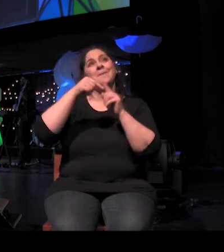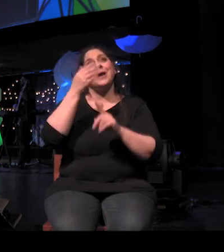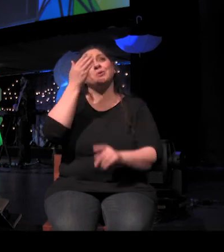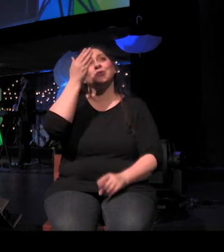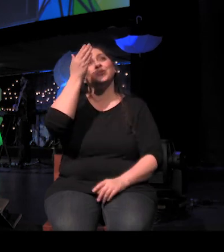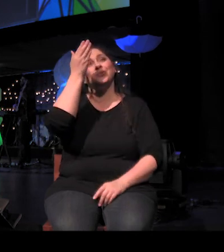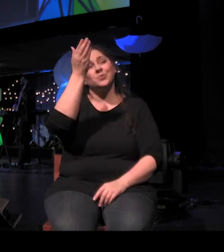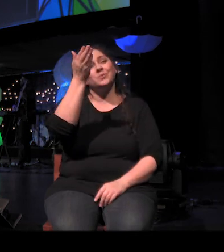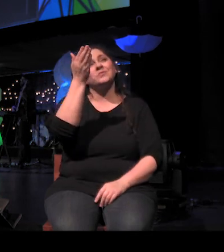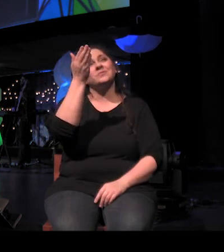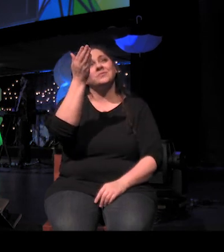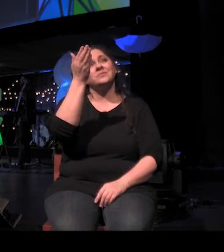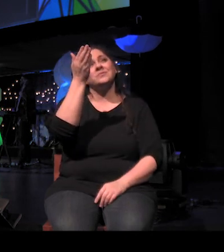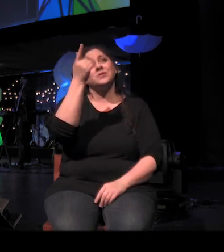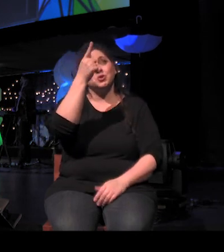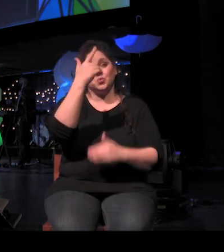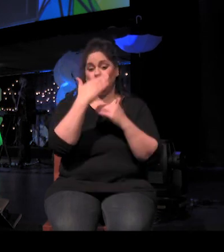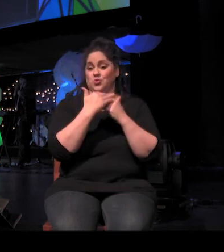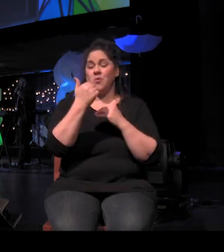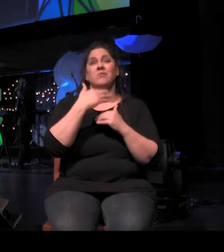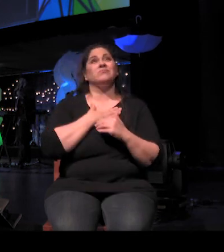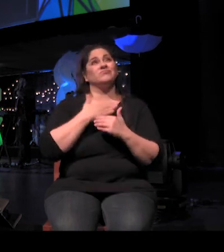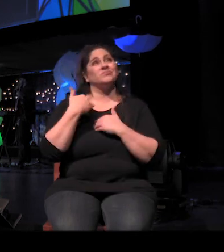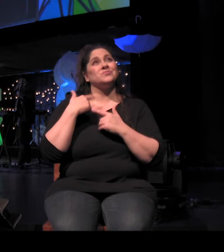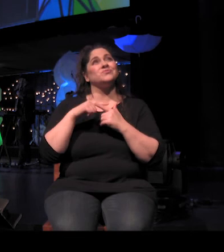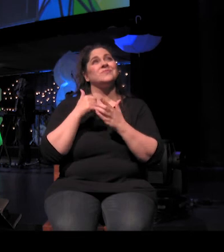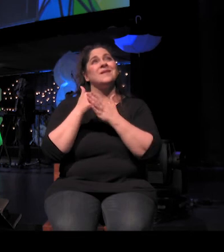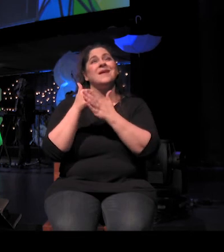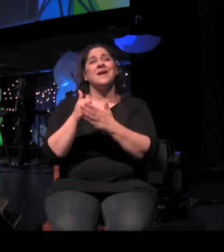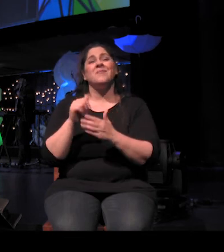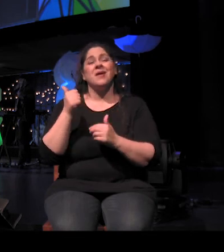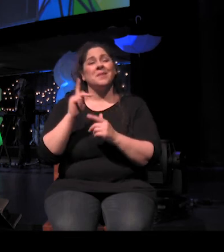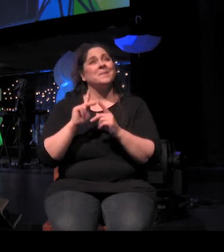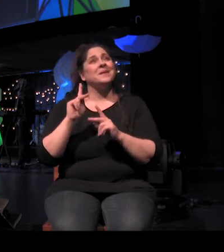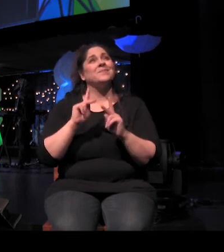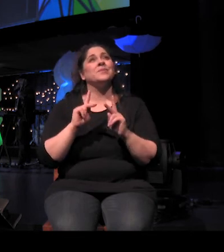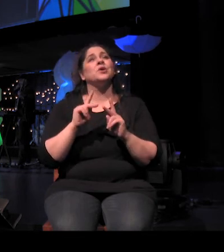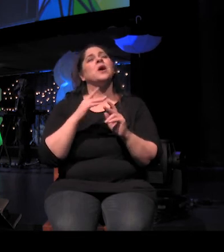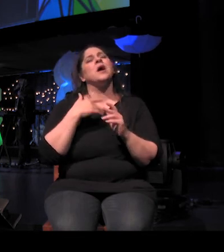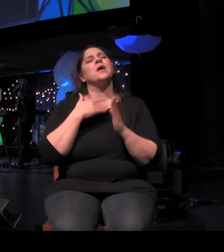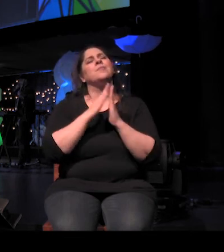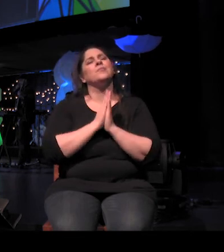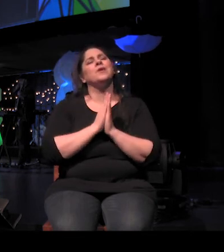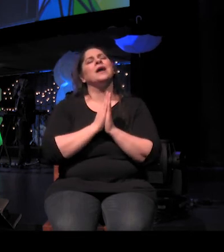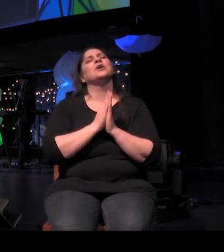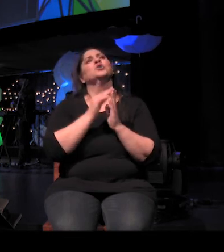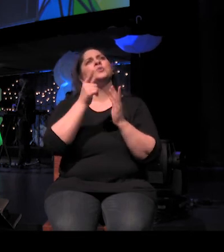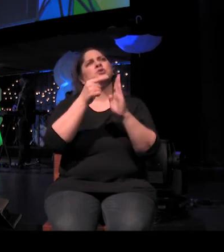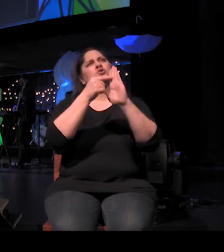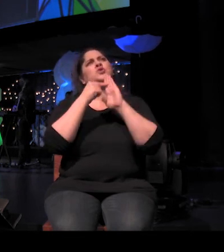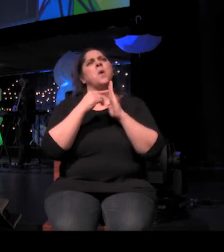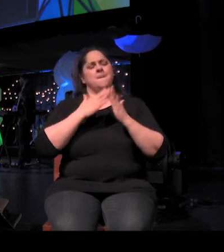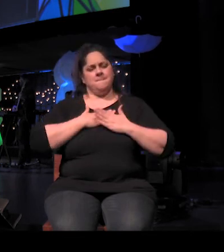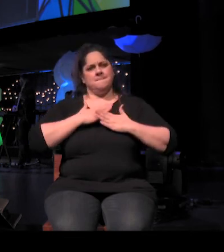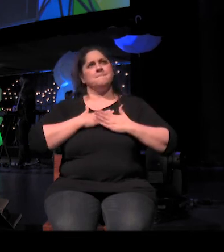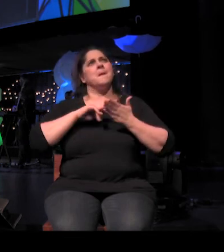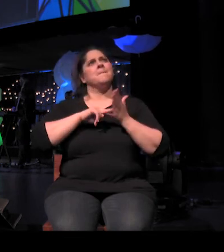do. And Lord, I pray you would show each of us what is our part, what's my part in